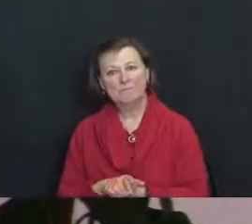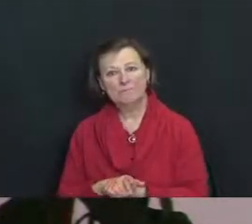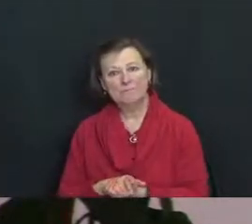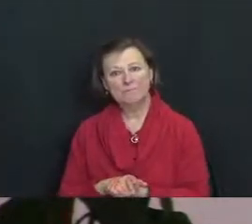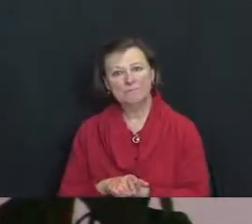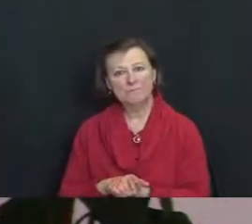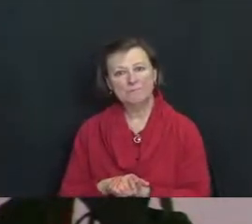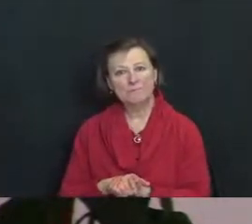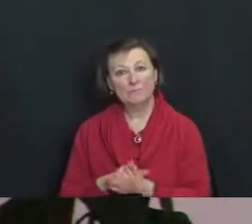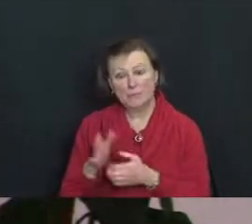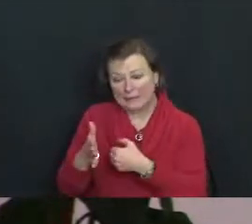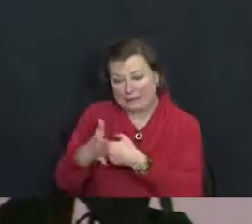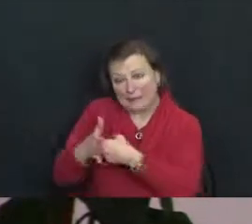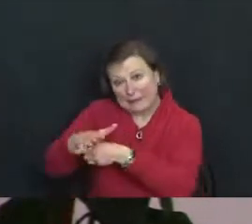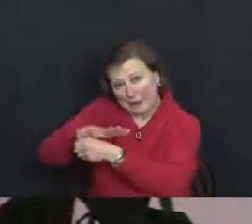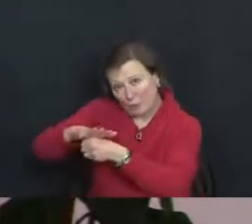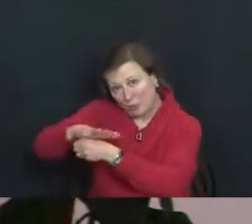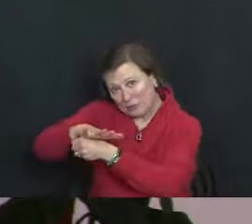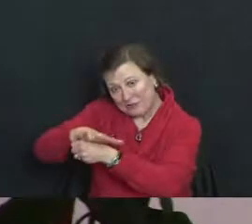your neighborhood.